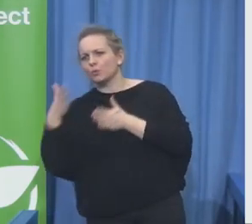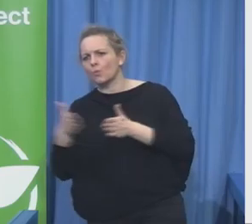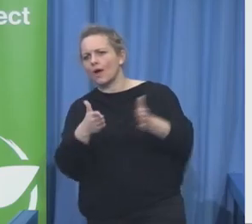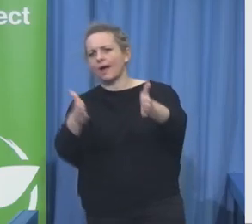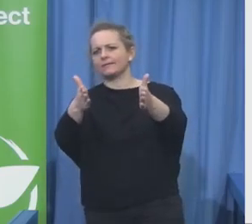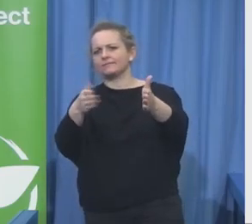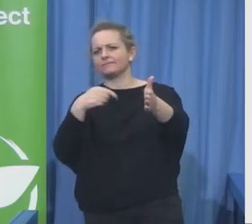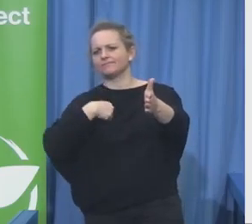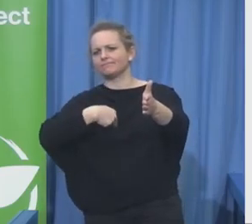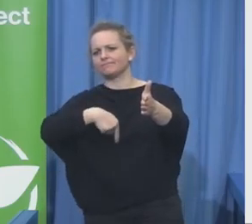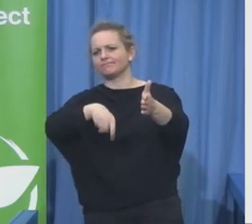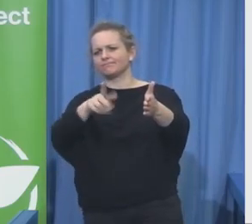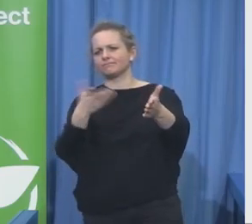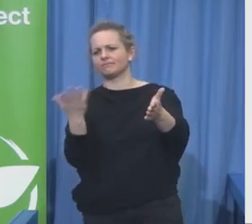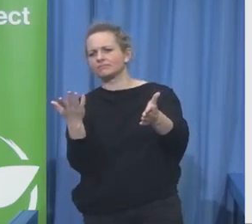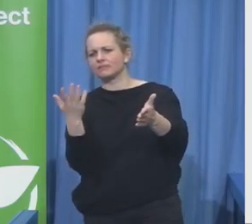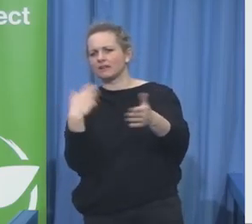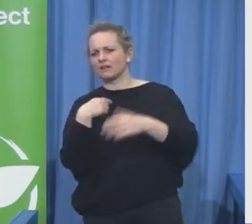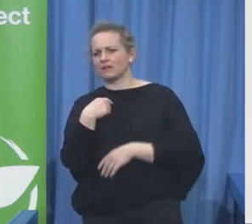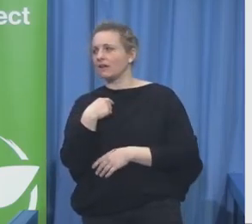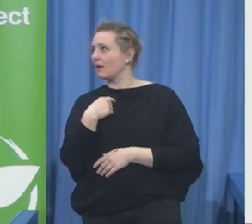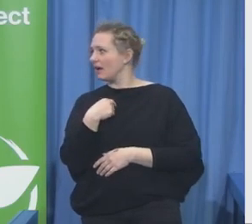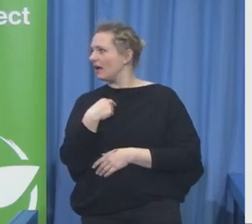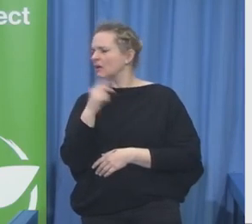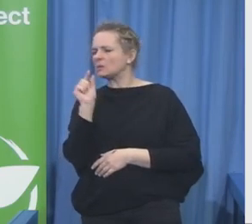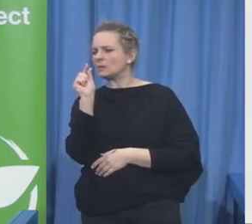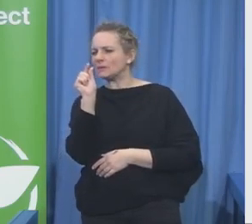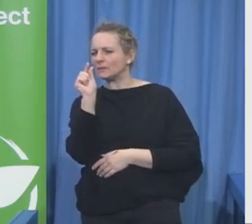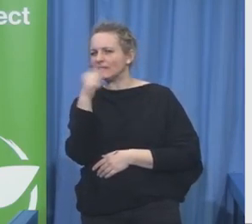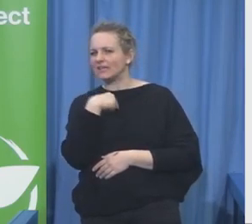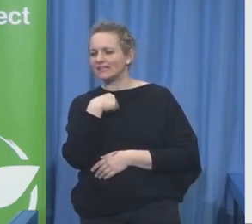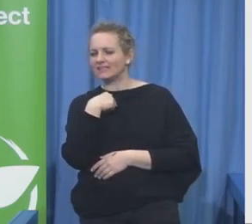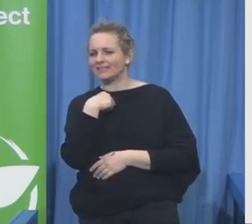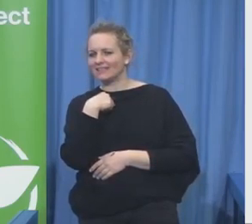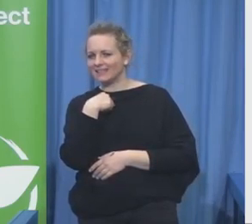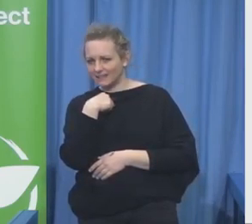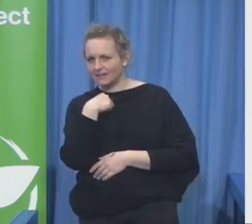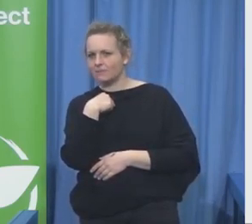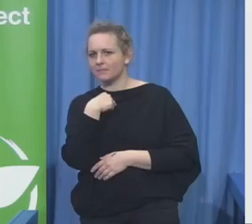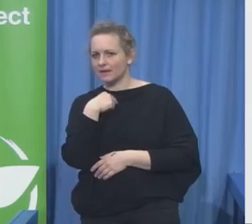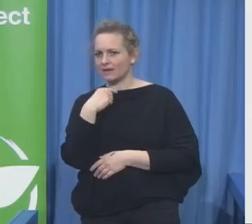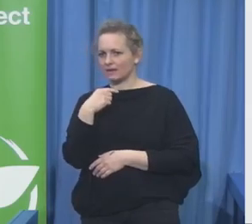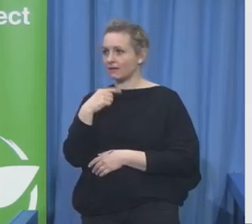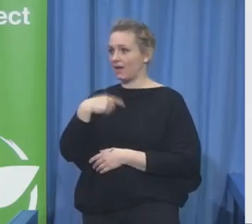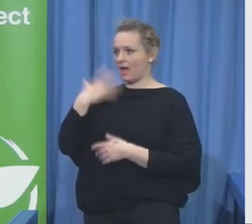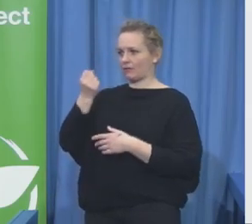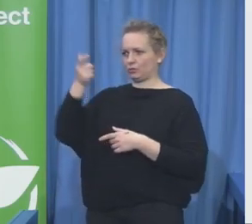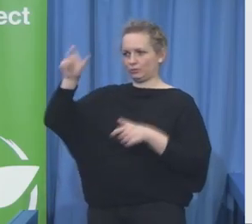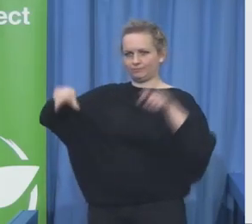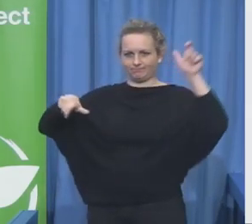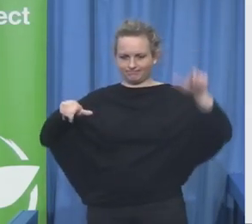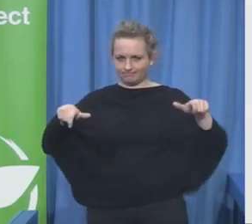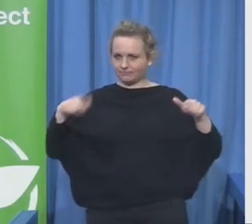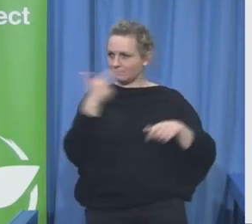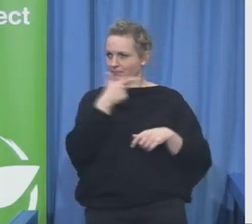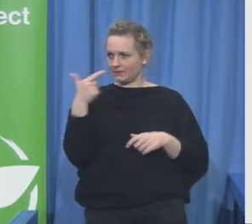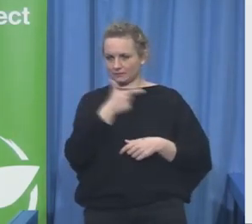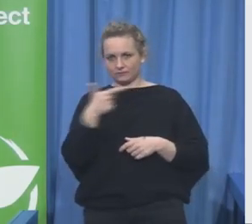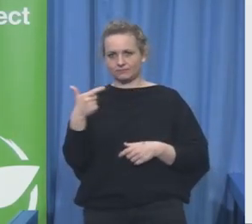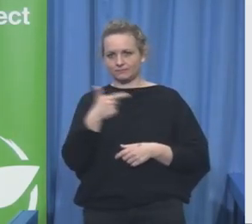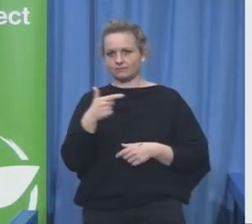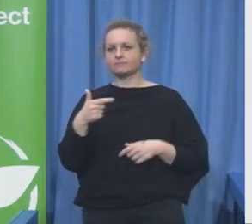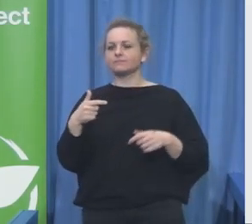two. It's 1 minute. Becky is a friend of mine. I've known her since she was 6 years old. She's now 14. She's